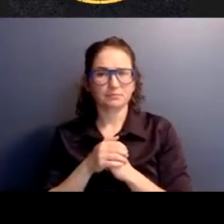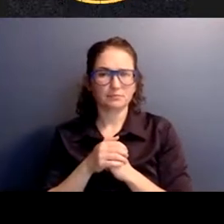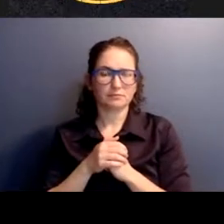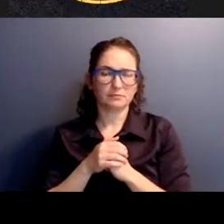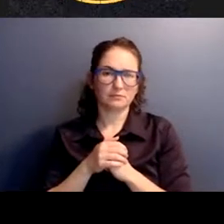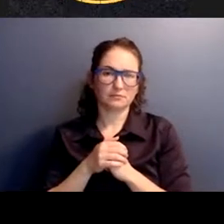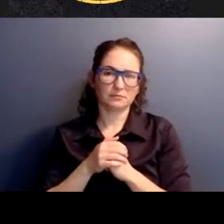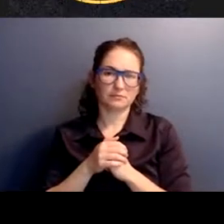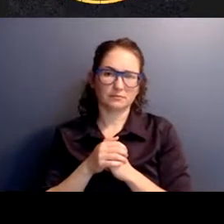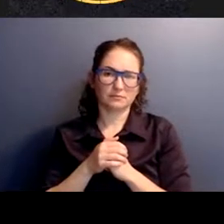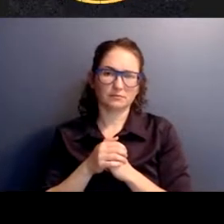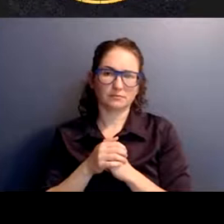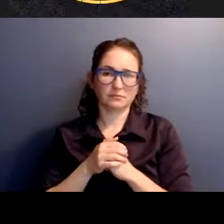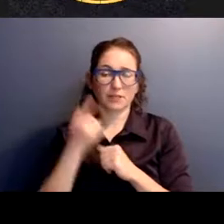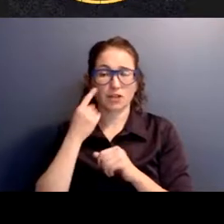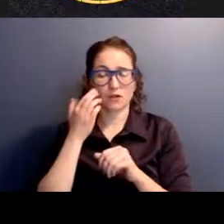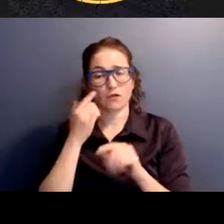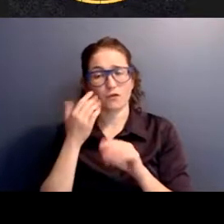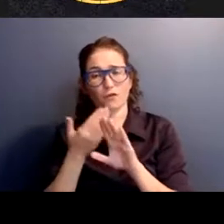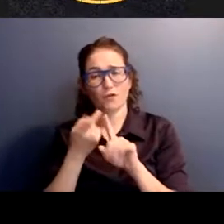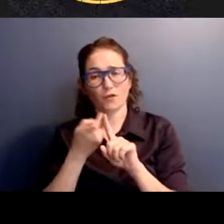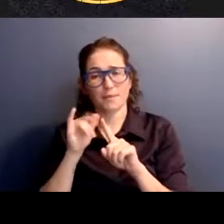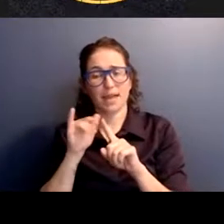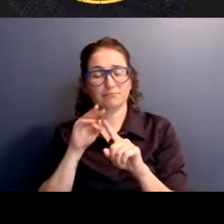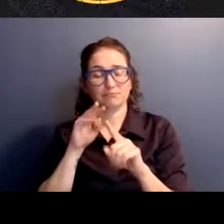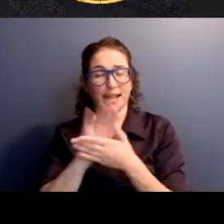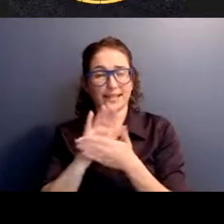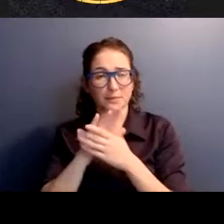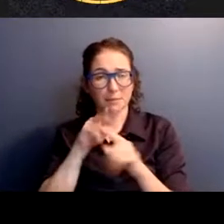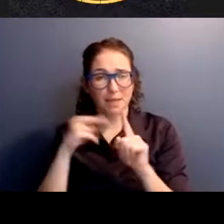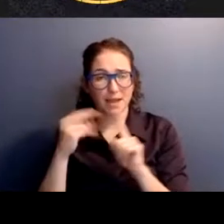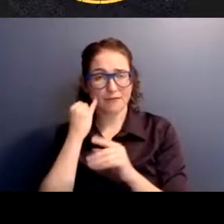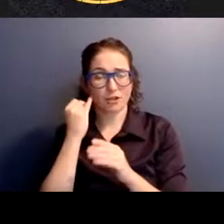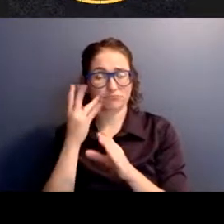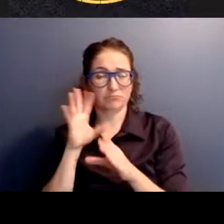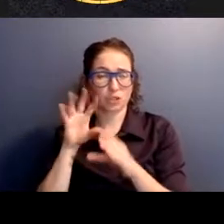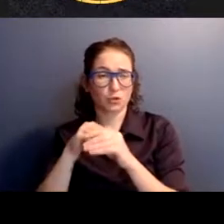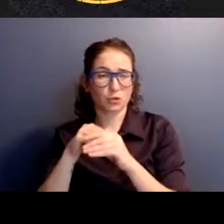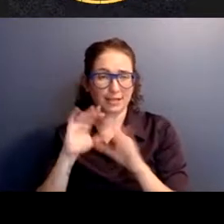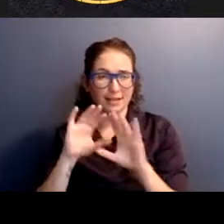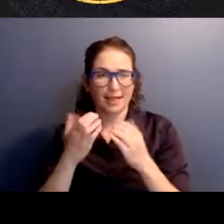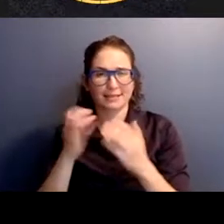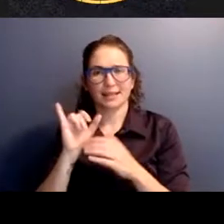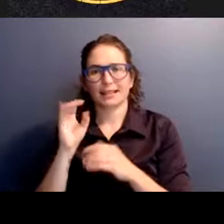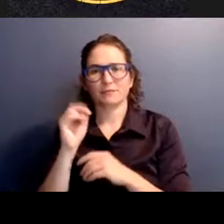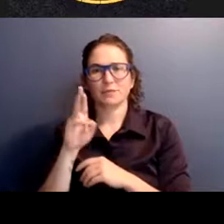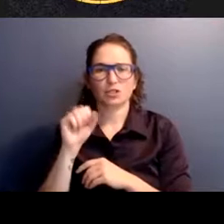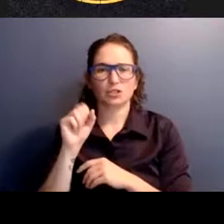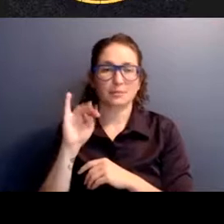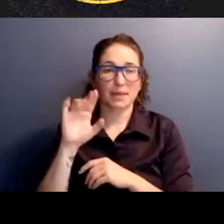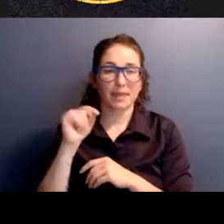they are participating in from an academic perspective, they're in inclusion classes with, say, if Mr. Smith